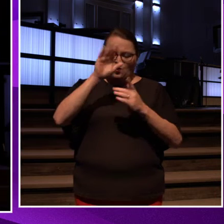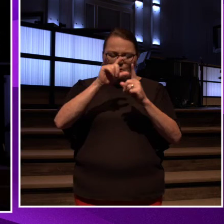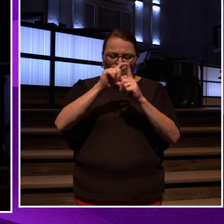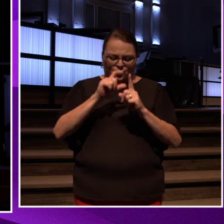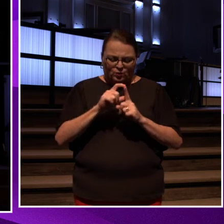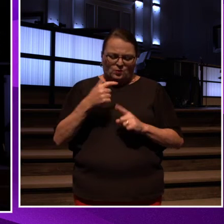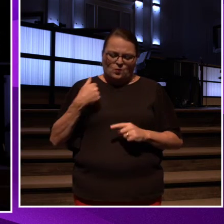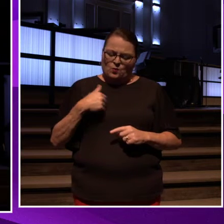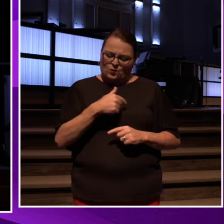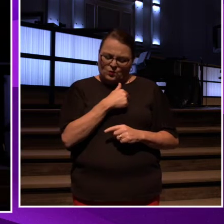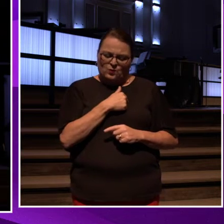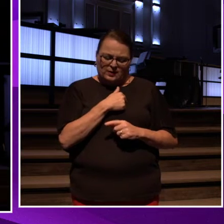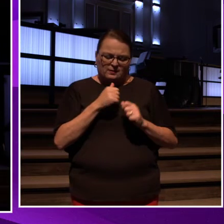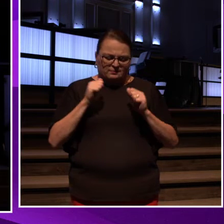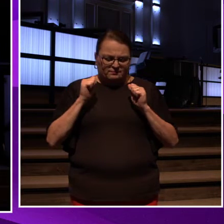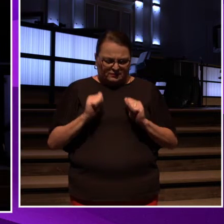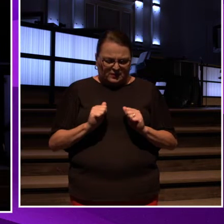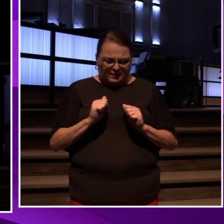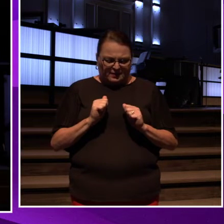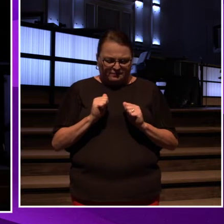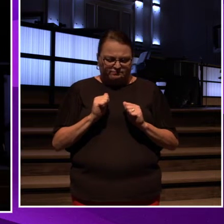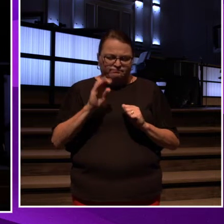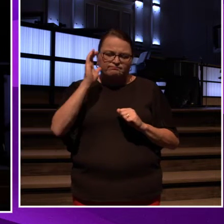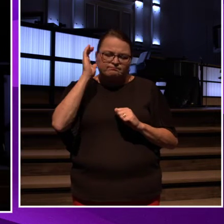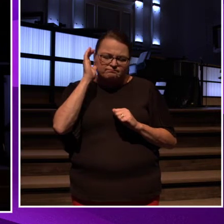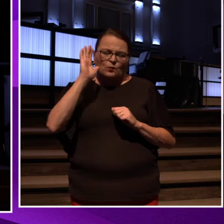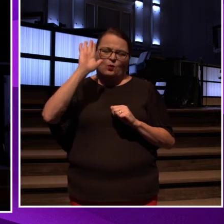for us to sit at your feet today